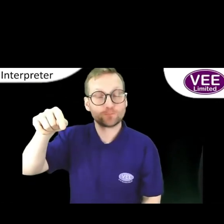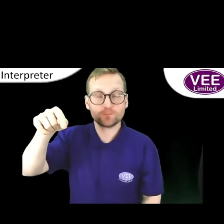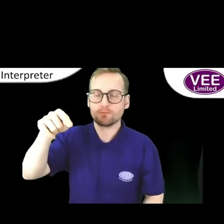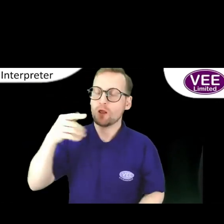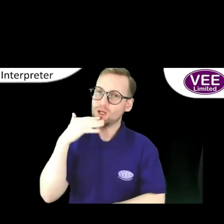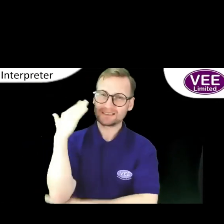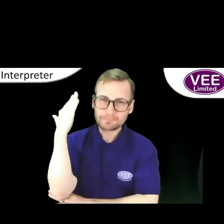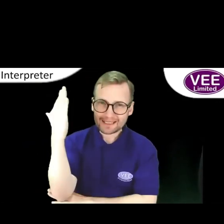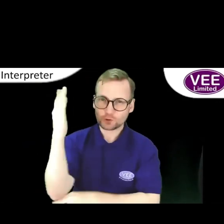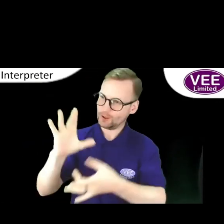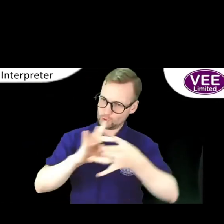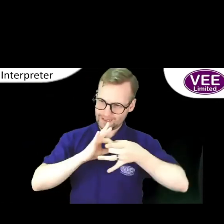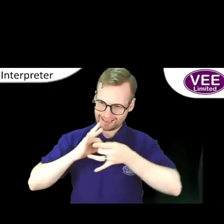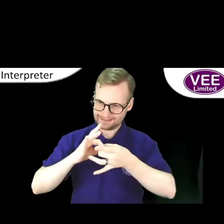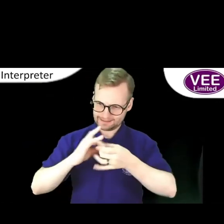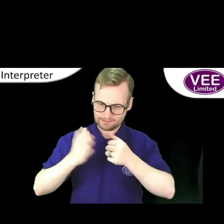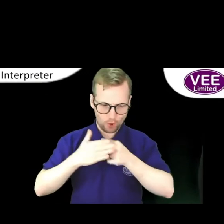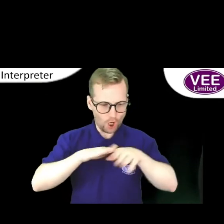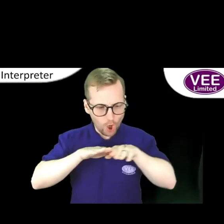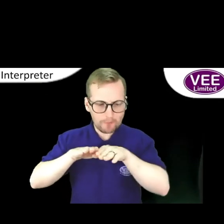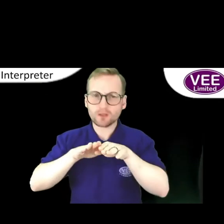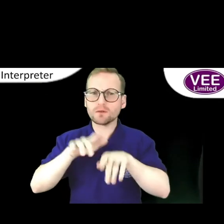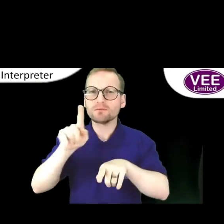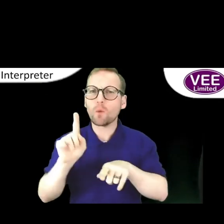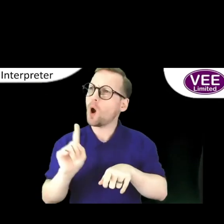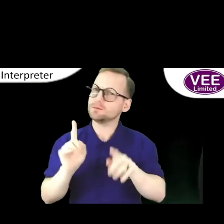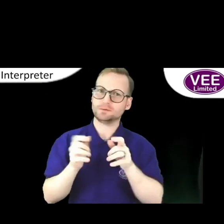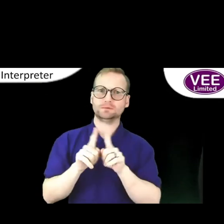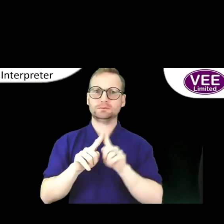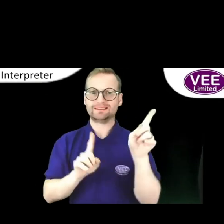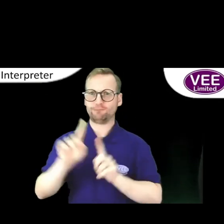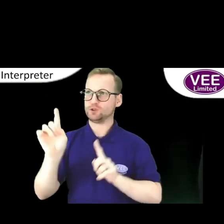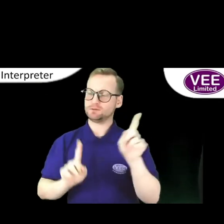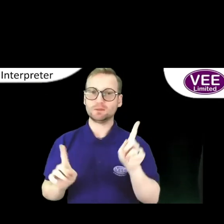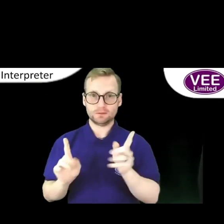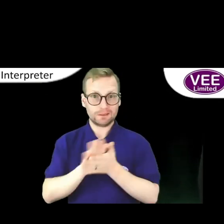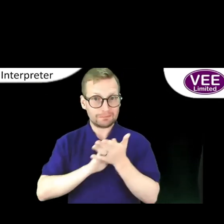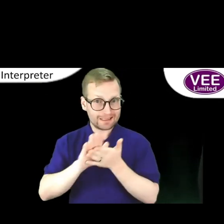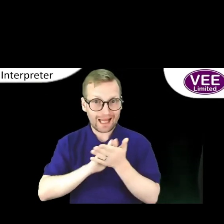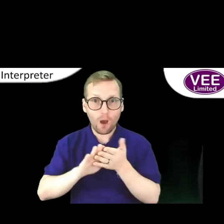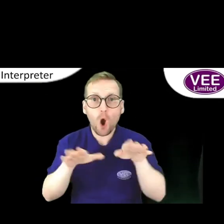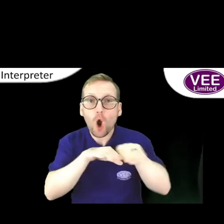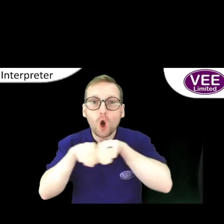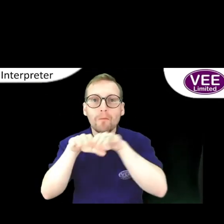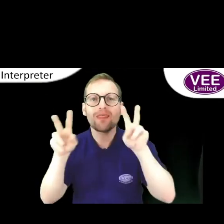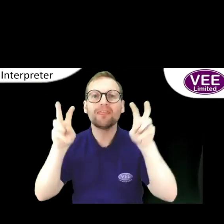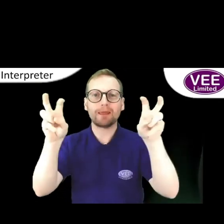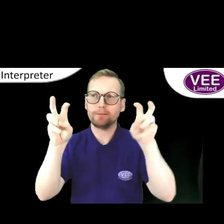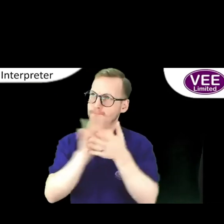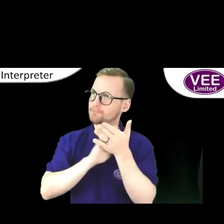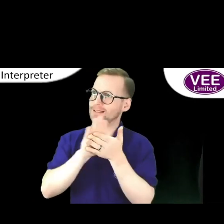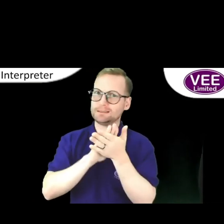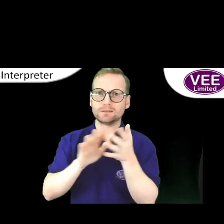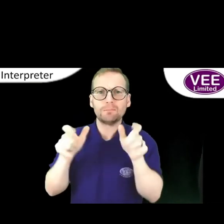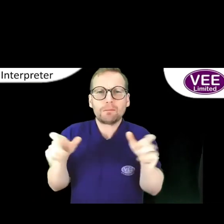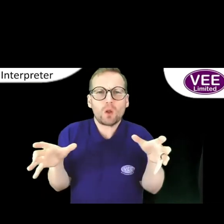more united and have far more in common than that which divides us," has inspired our more in common theme of activity to bring people together